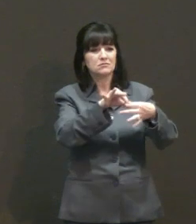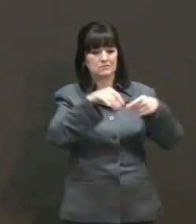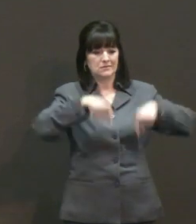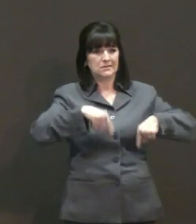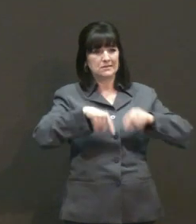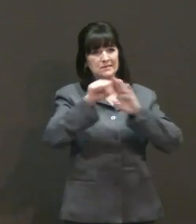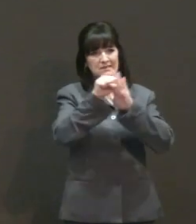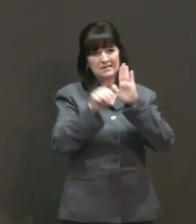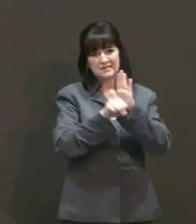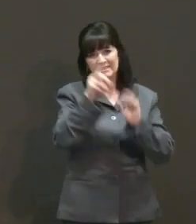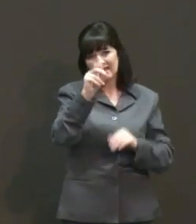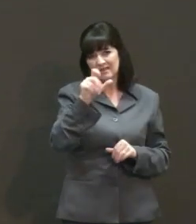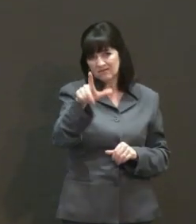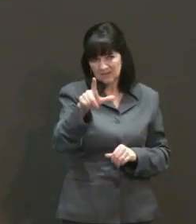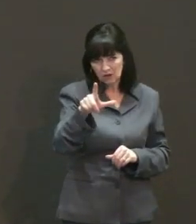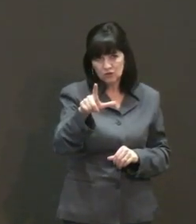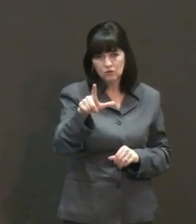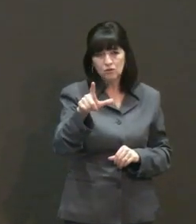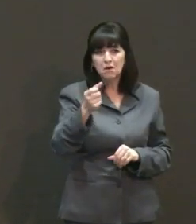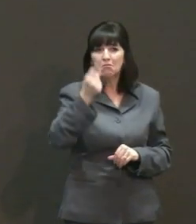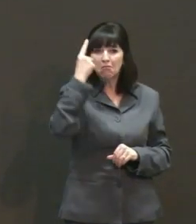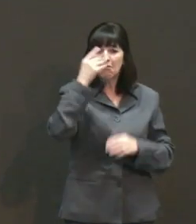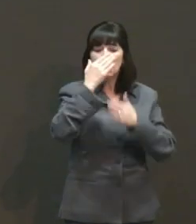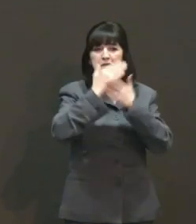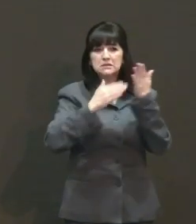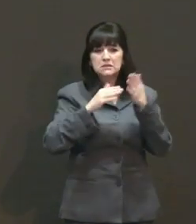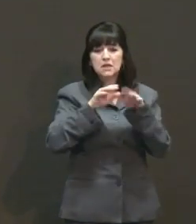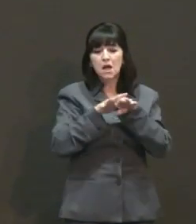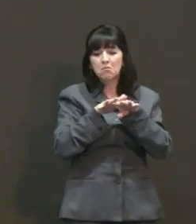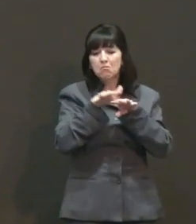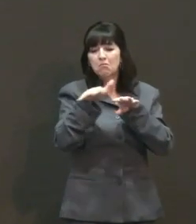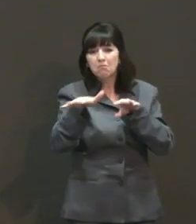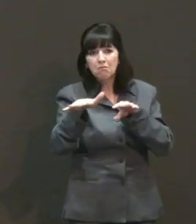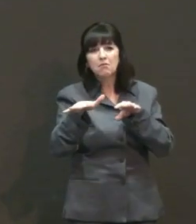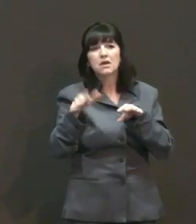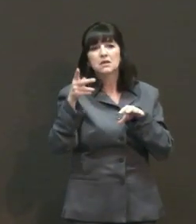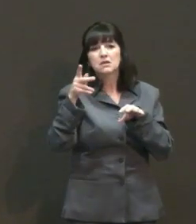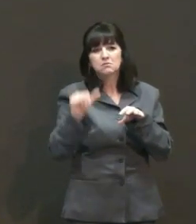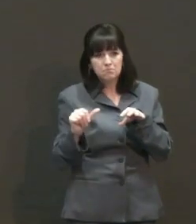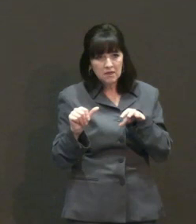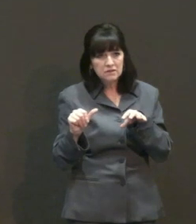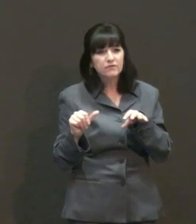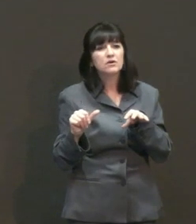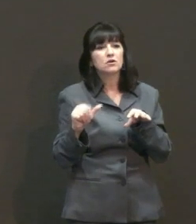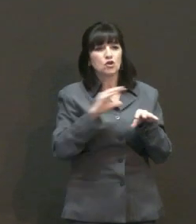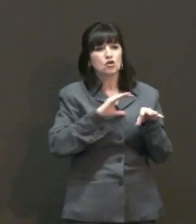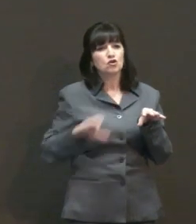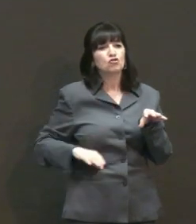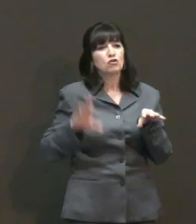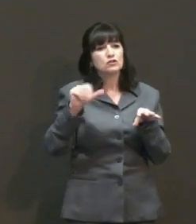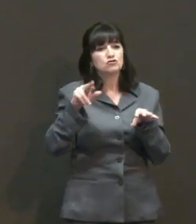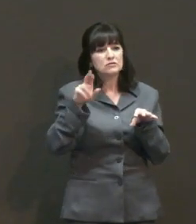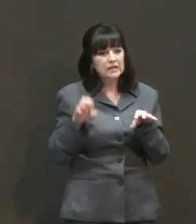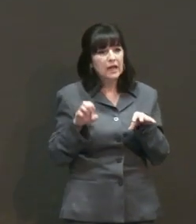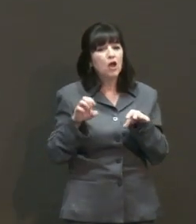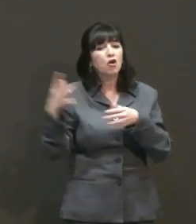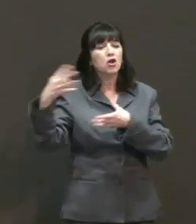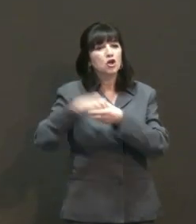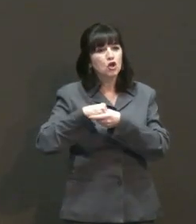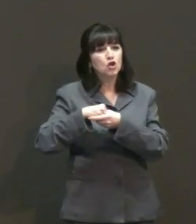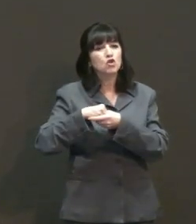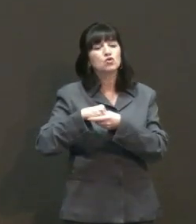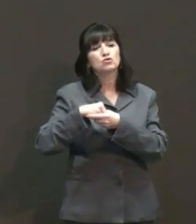some bleed out into Pennsylvania because Christiana Care's catchment area includes parts of Chester